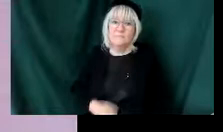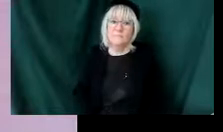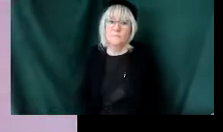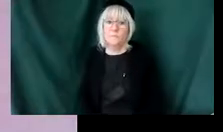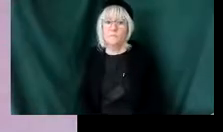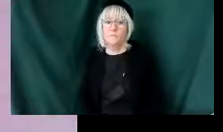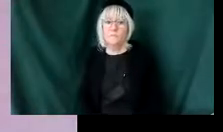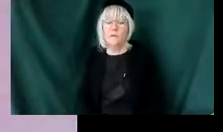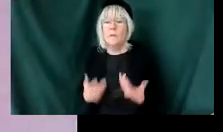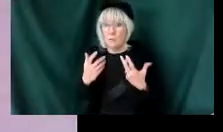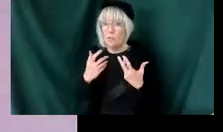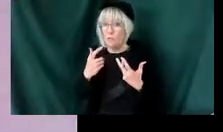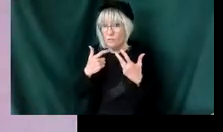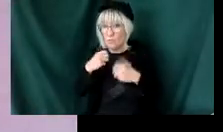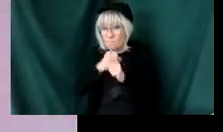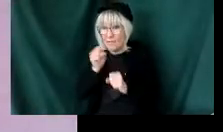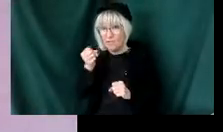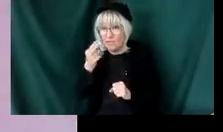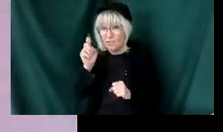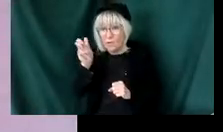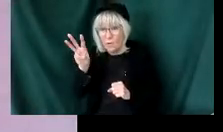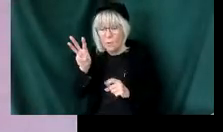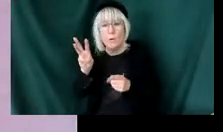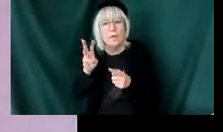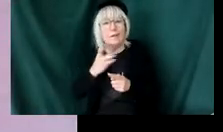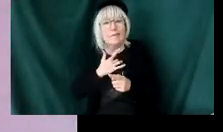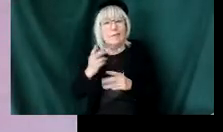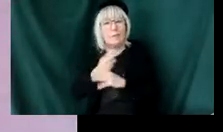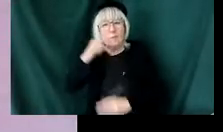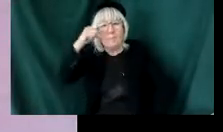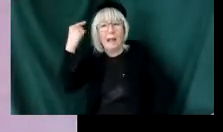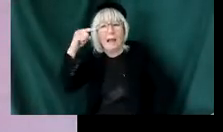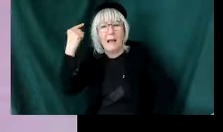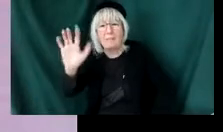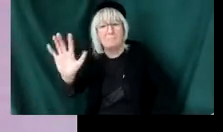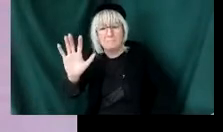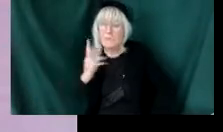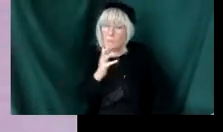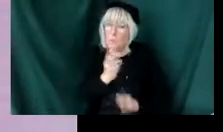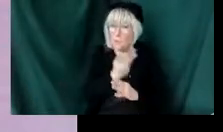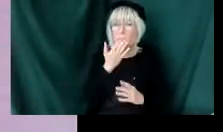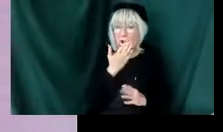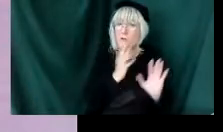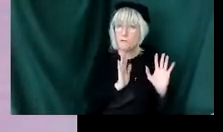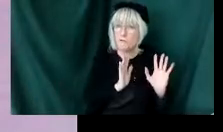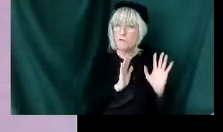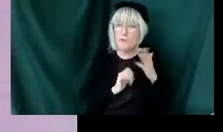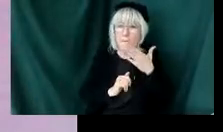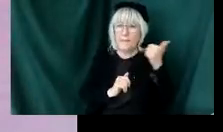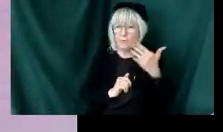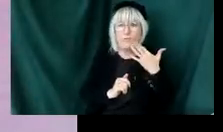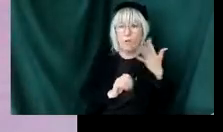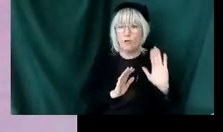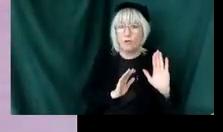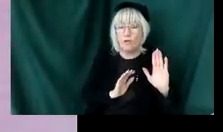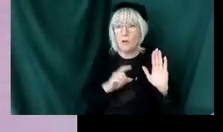So in order to get shadows, we don't normally want to use black if we can use color. So we